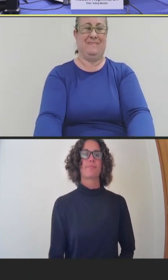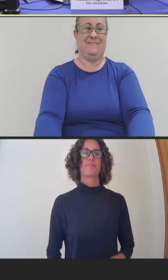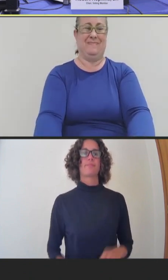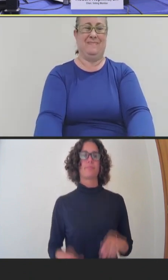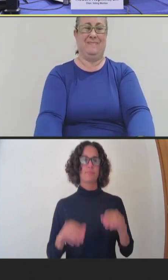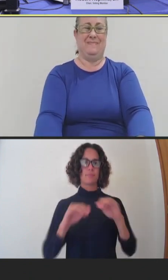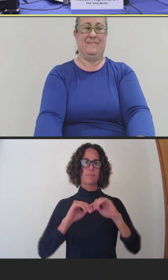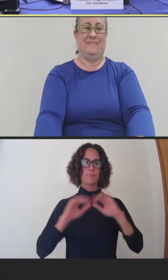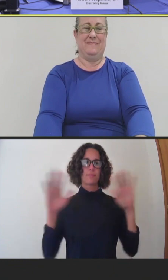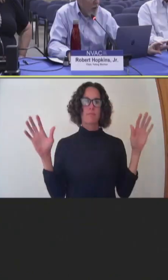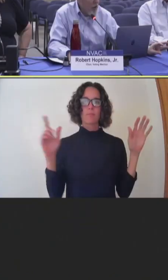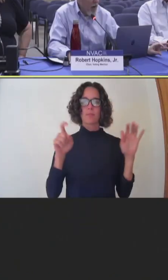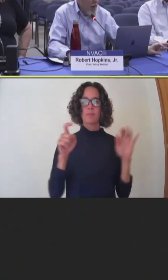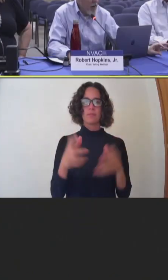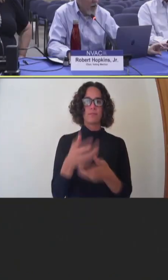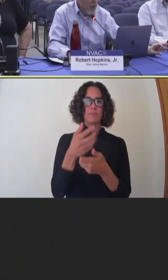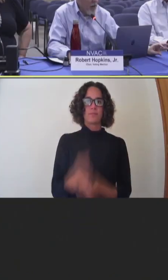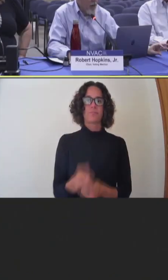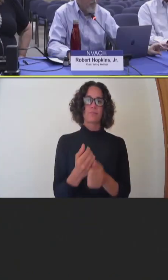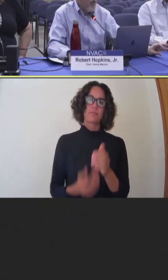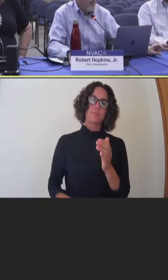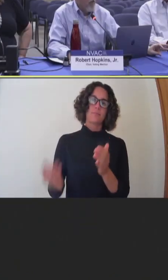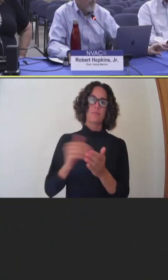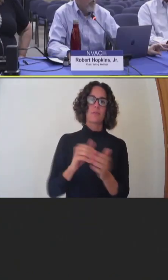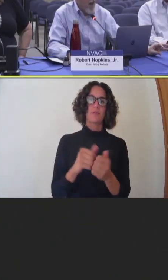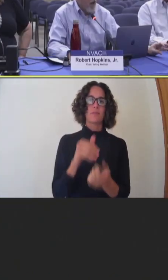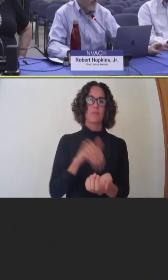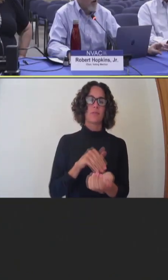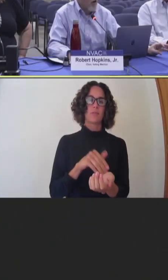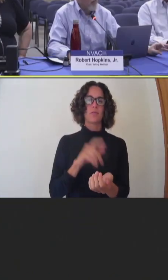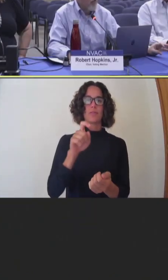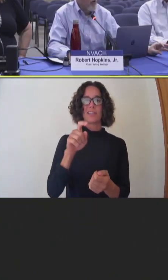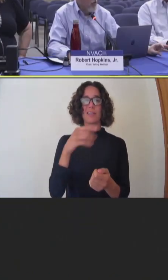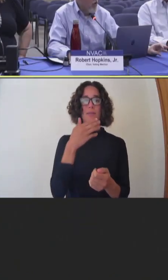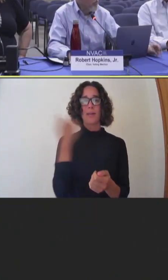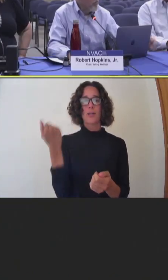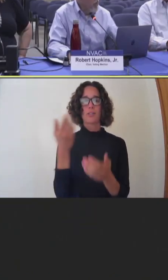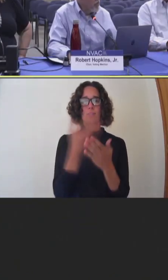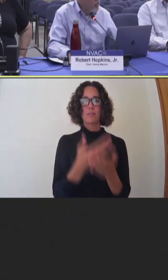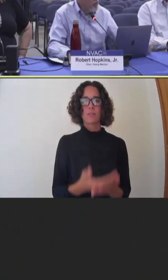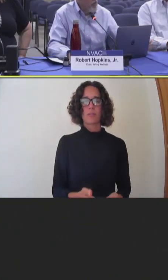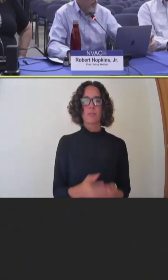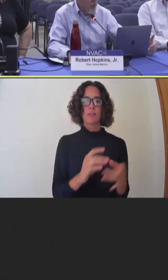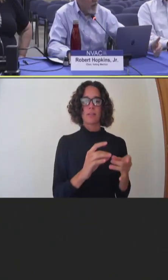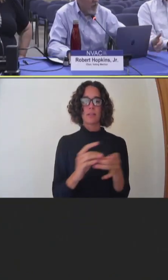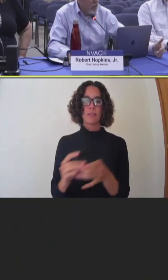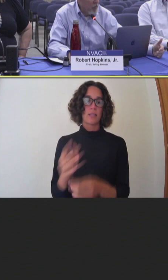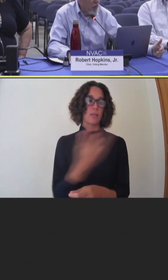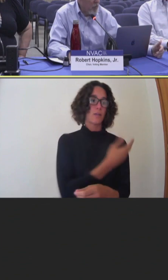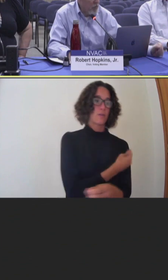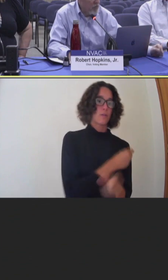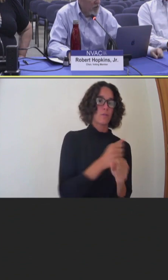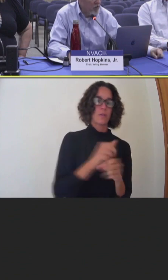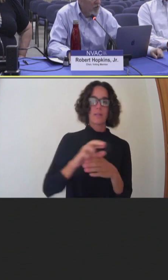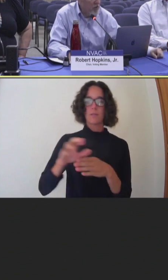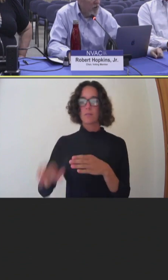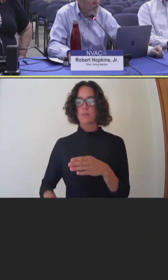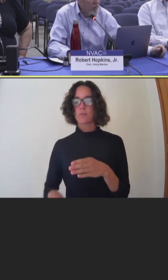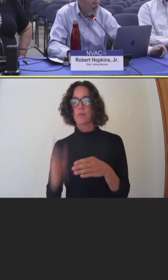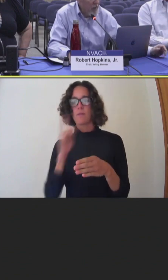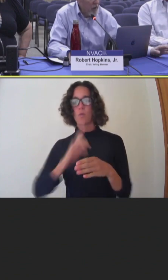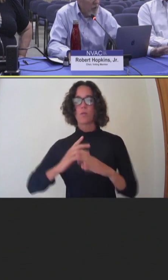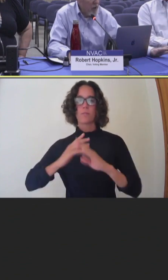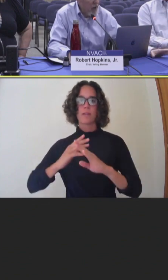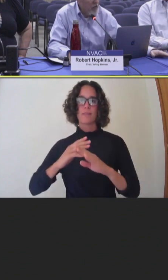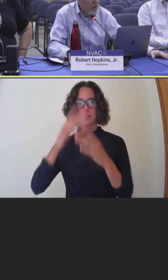confidence. We need better data linking immunizations to outcomes across multiple different vaccine preventable diseases